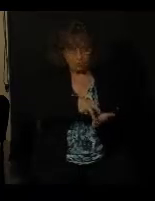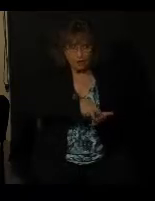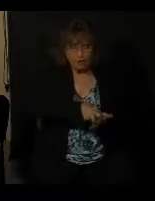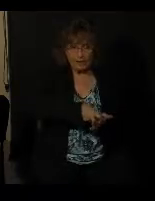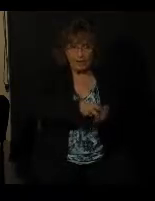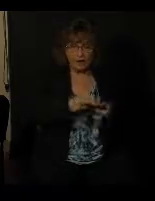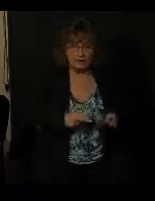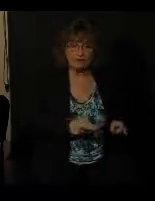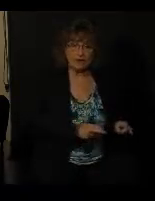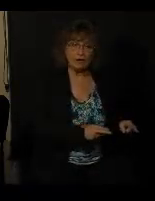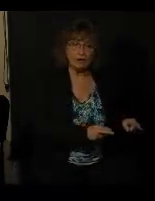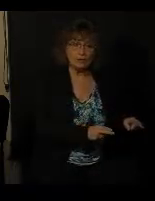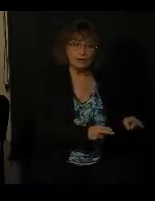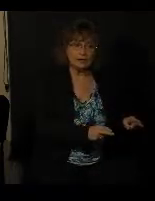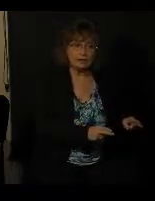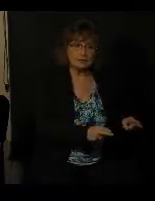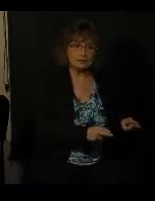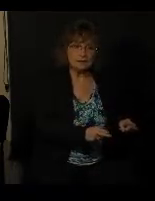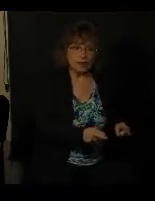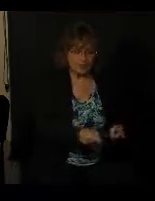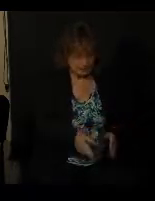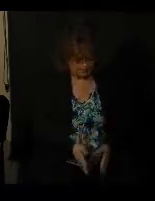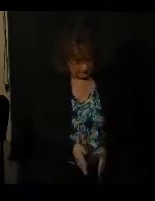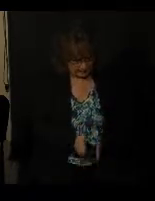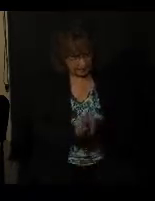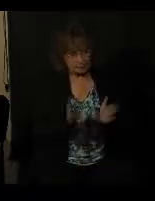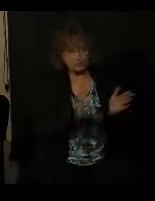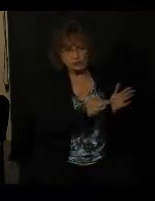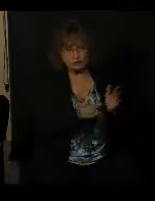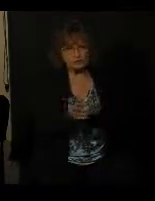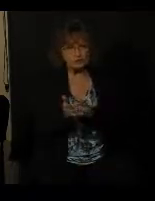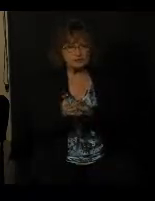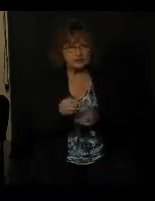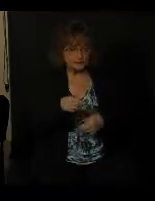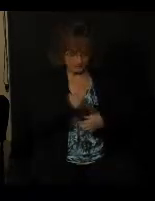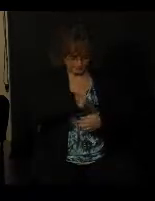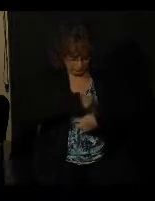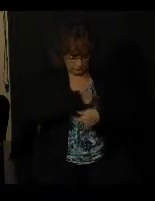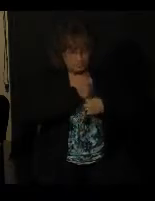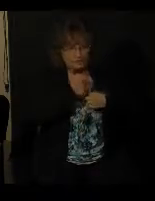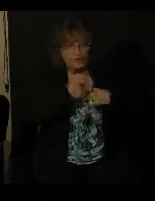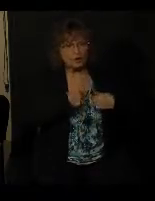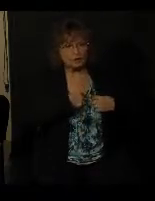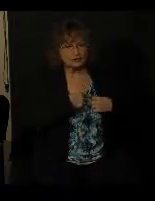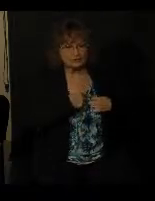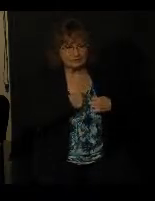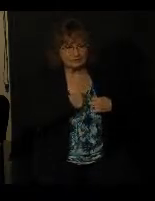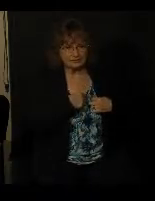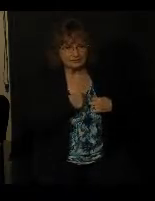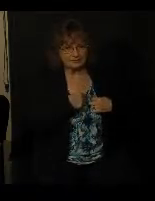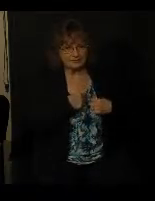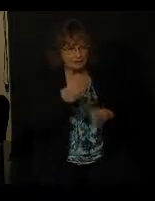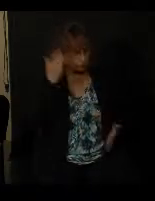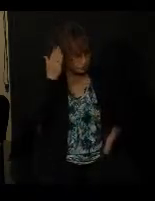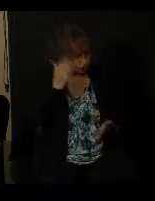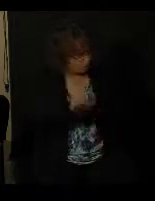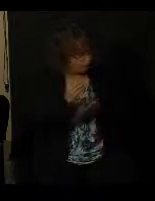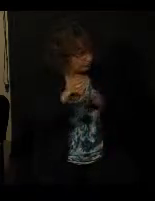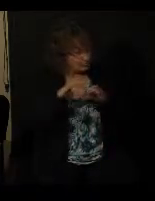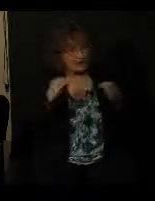You have been called into the highways and byways, telling the truth, sharing the gospel, and telling the good news of Jesus